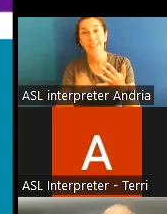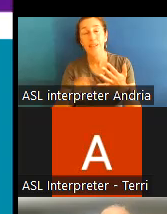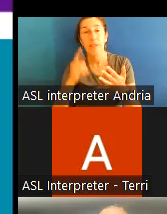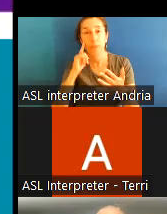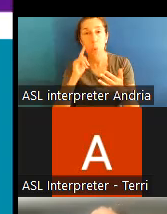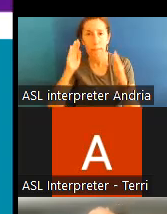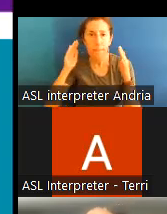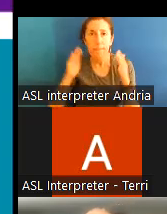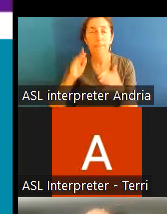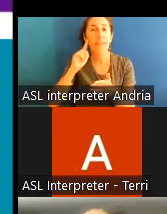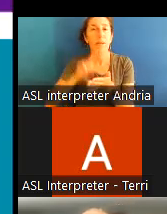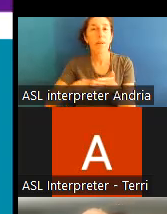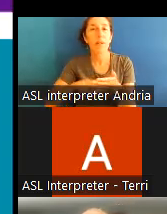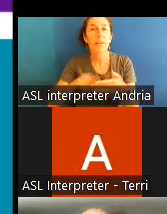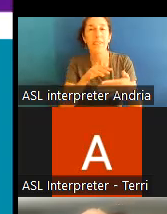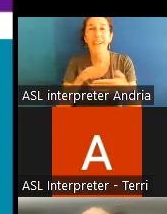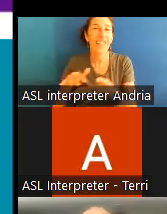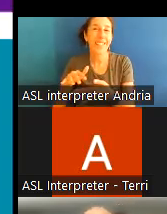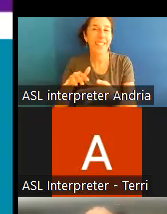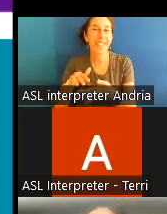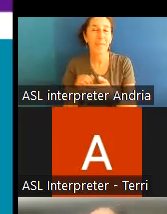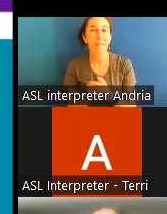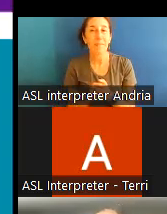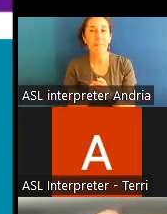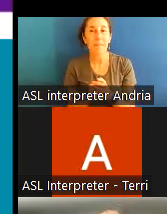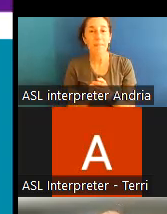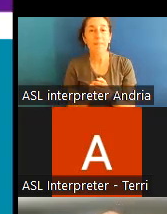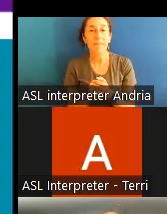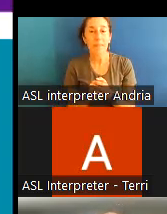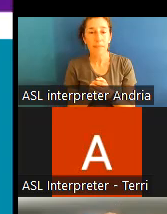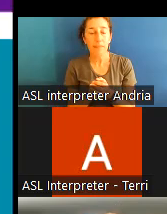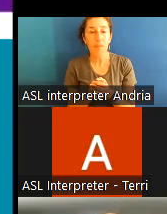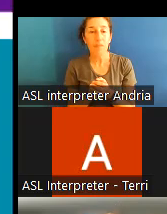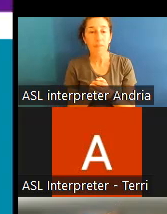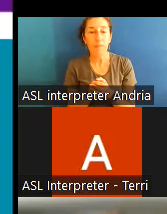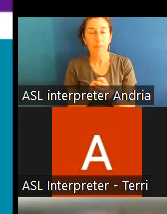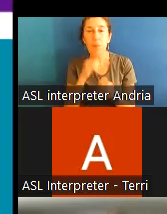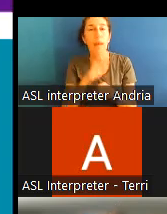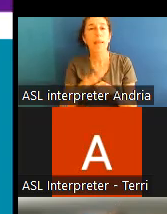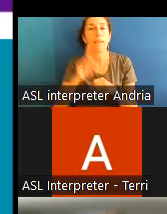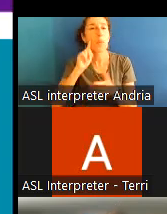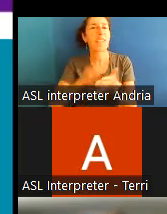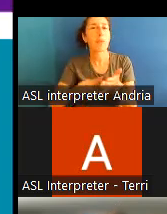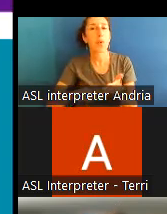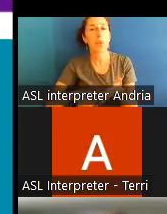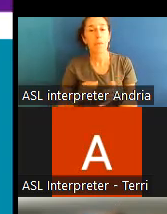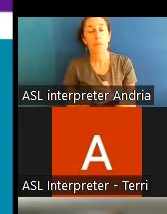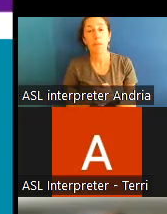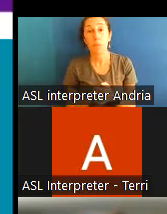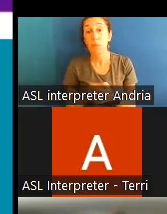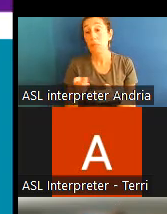So yeah, more people are comfortable reporting. I think that